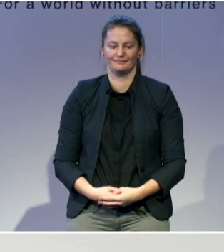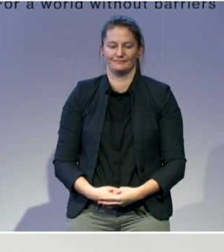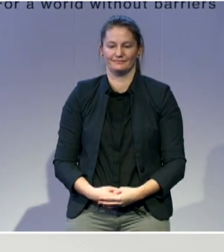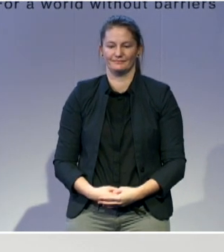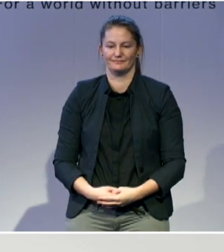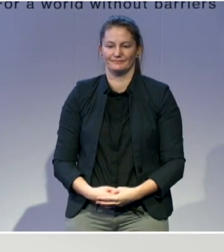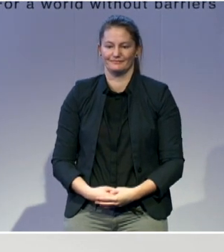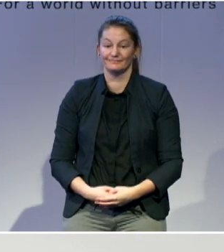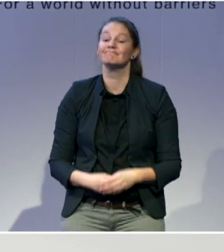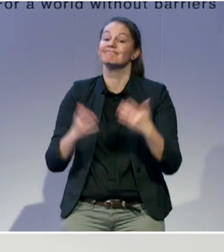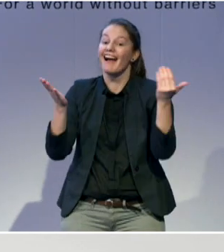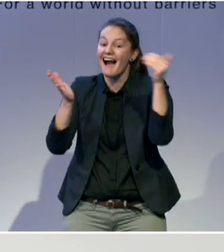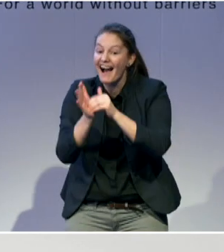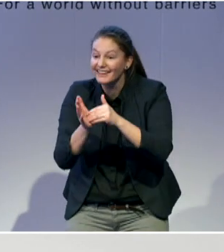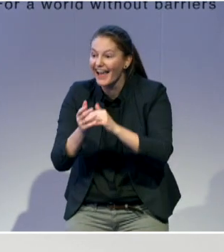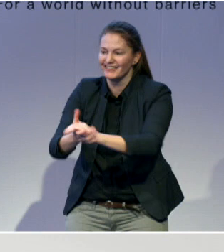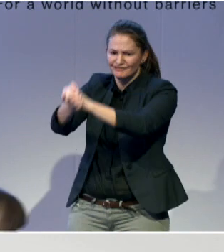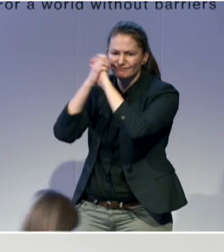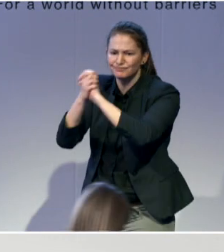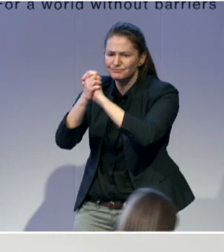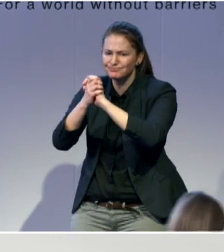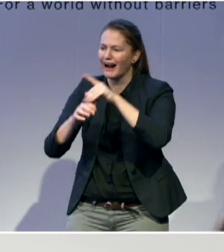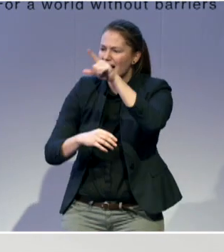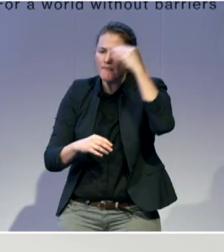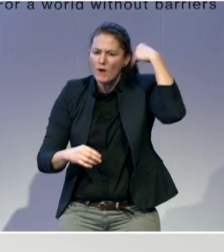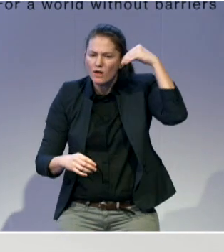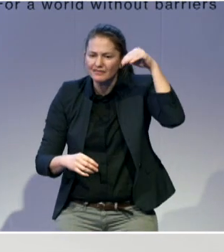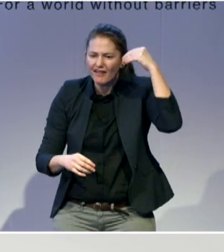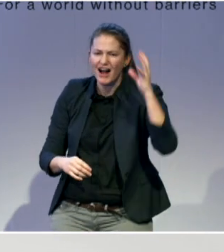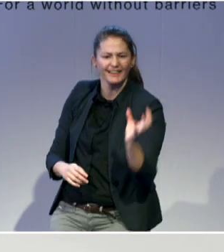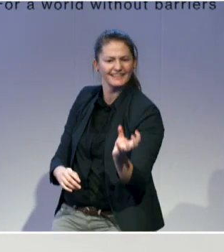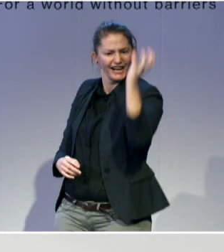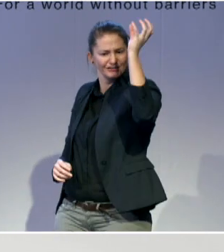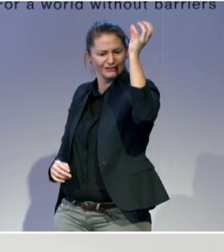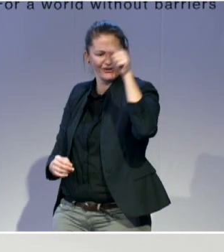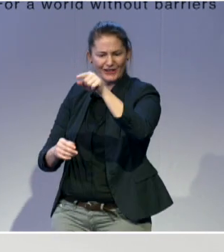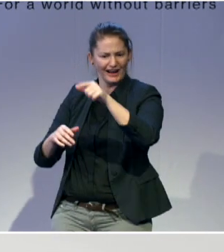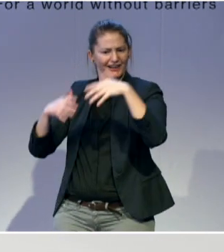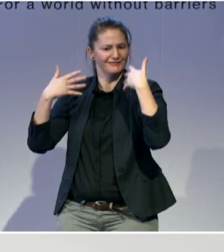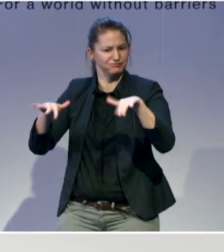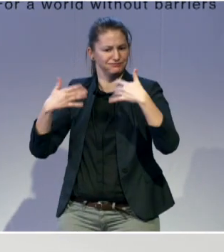And congratulations again to Keystone Moldova for their Community for All program.